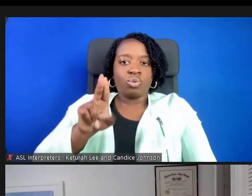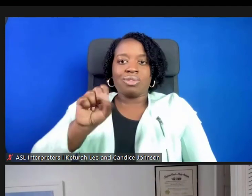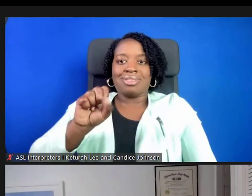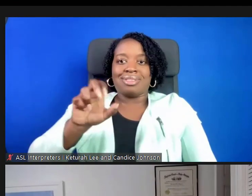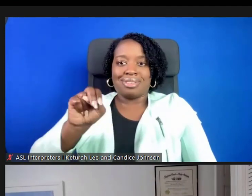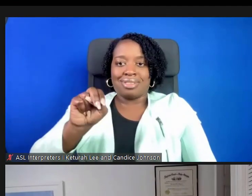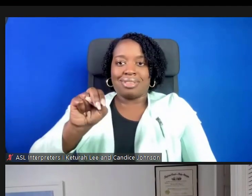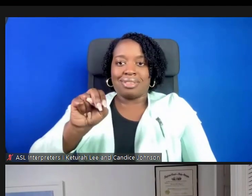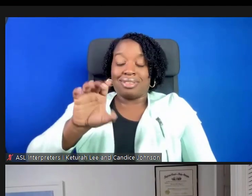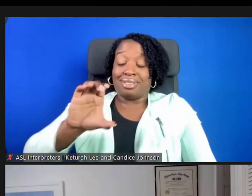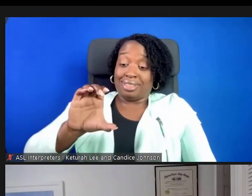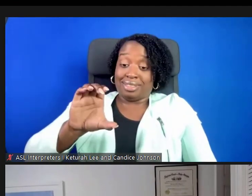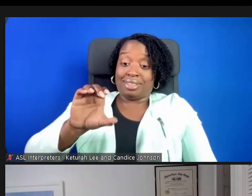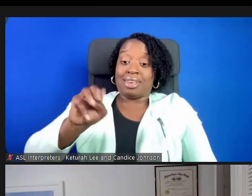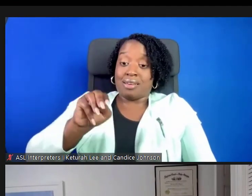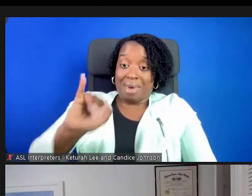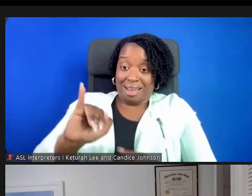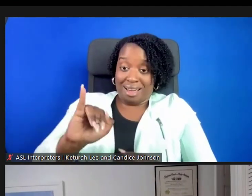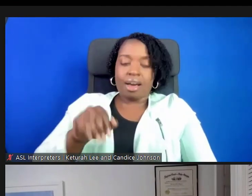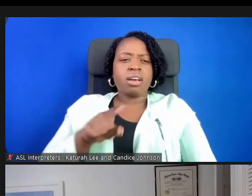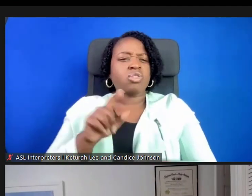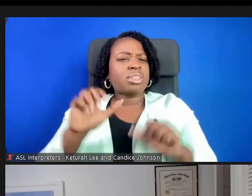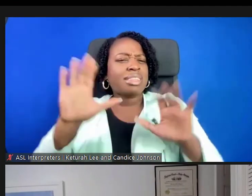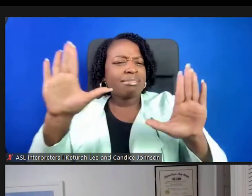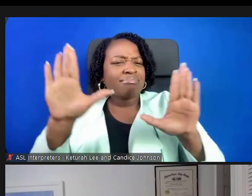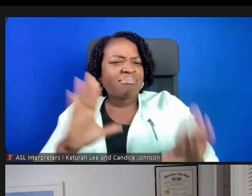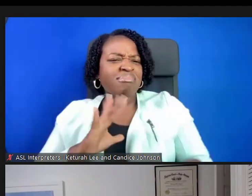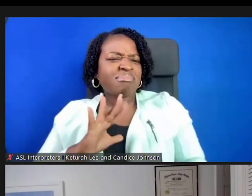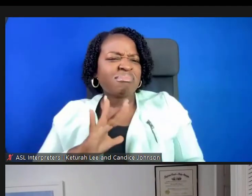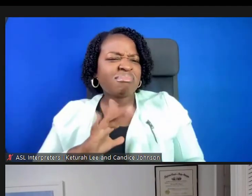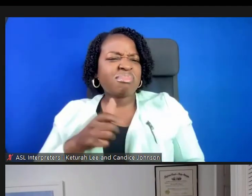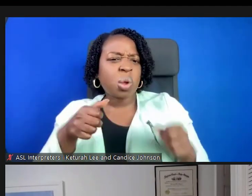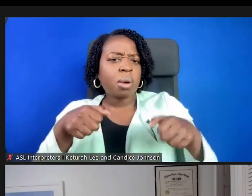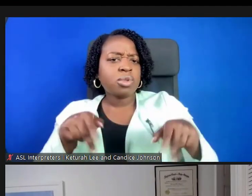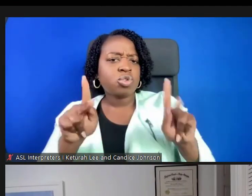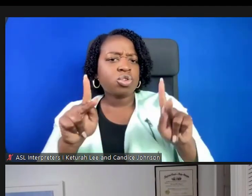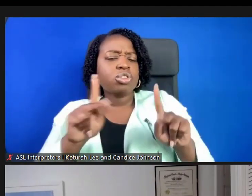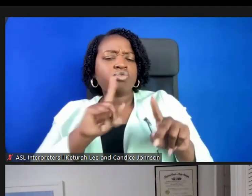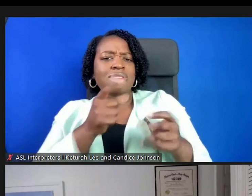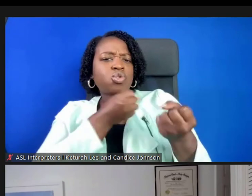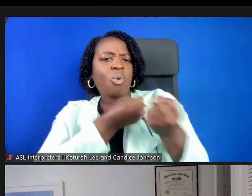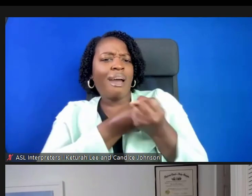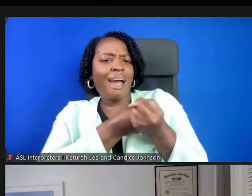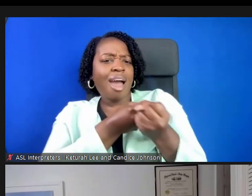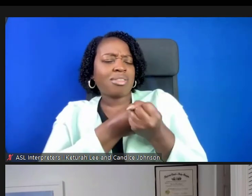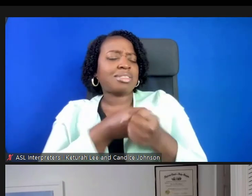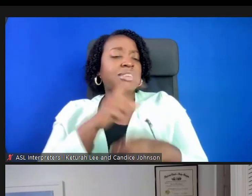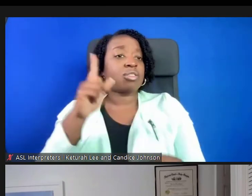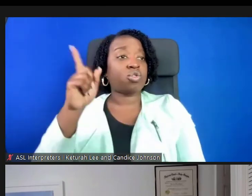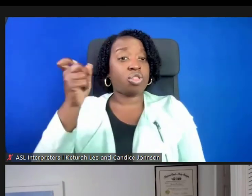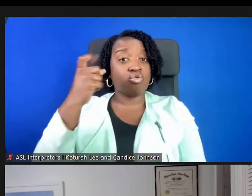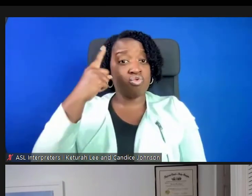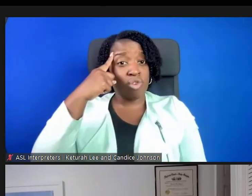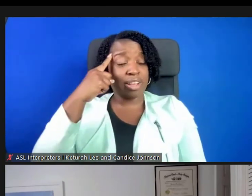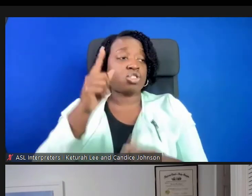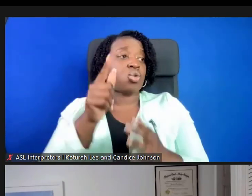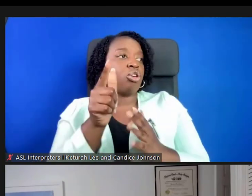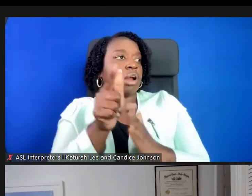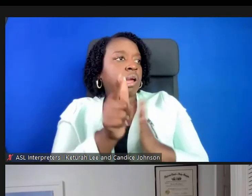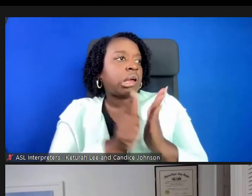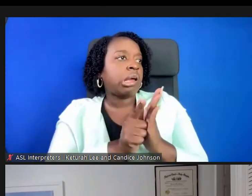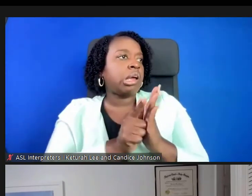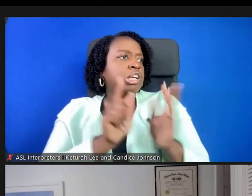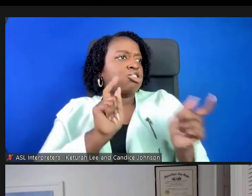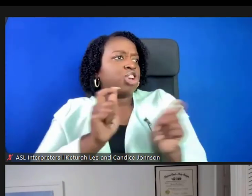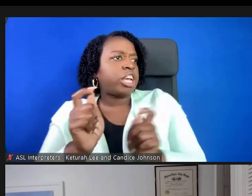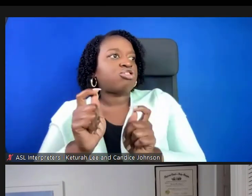a real, fantastic opportunity for all of us to advocate for some of the policy and regulatory changes that could make